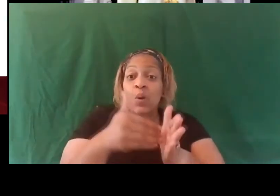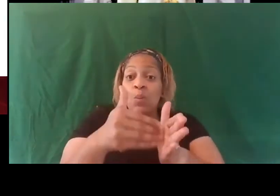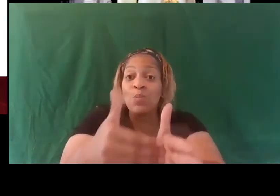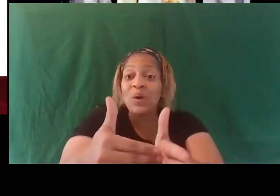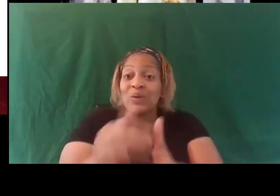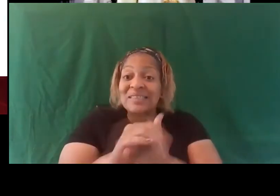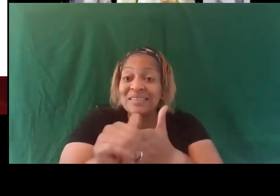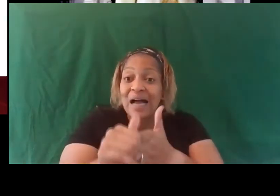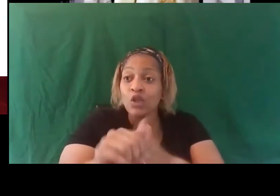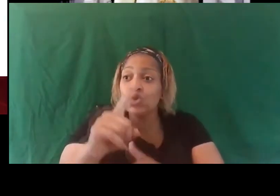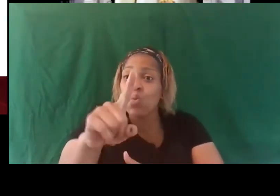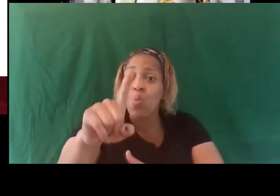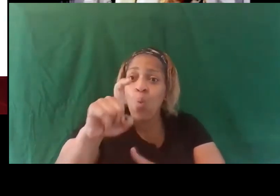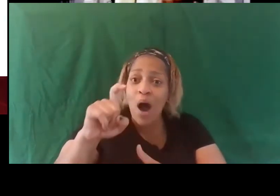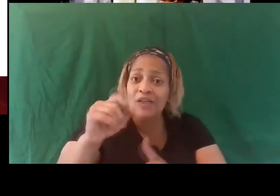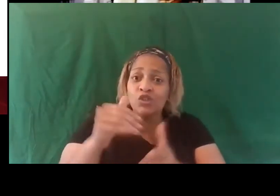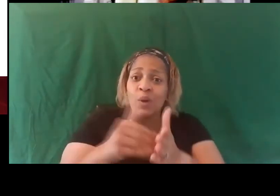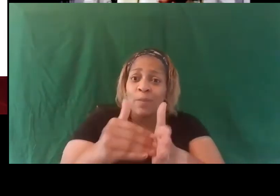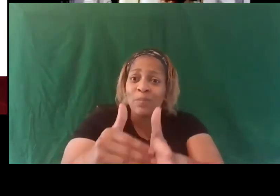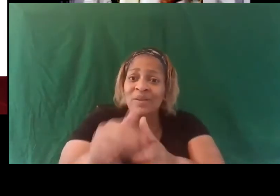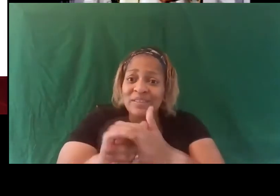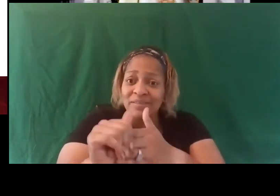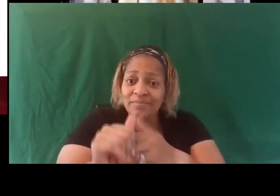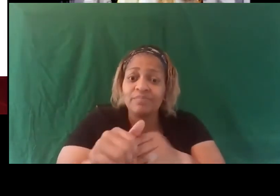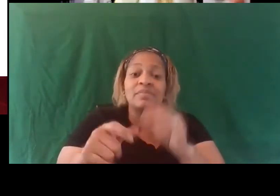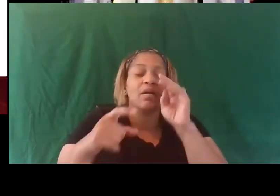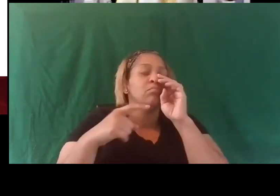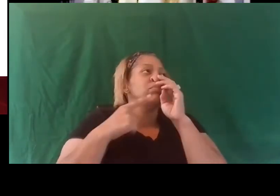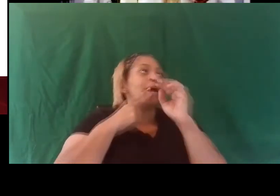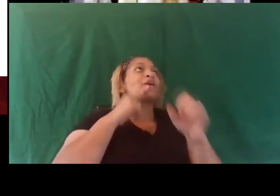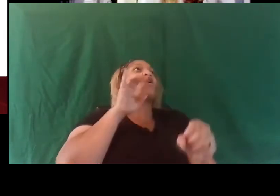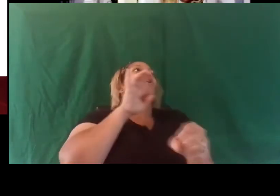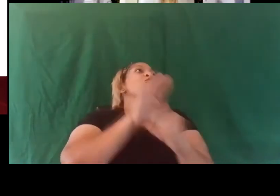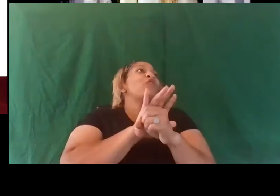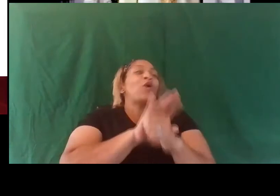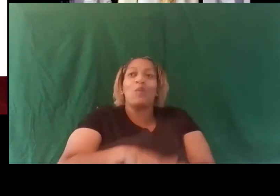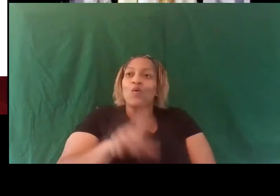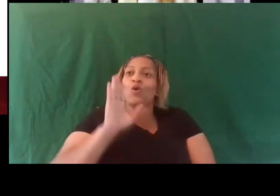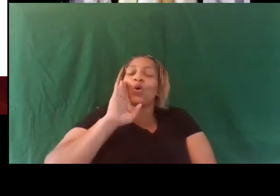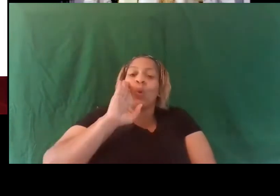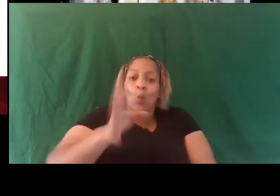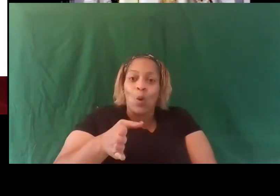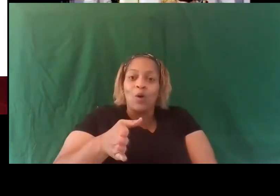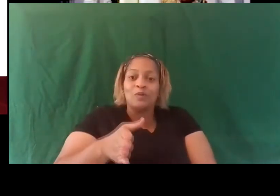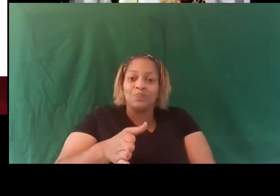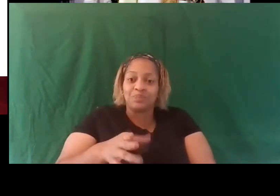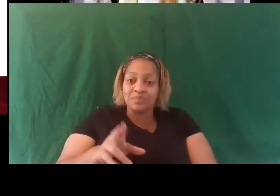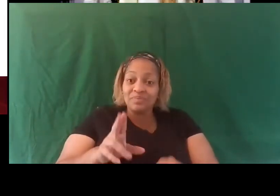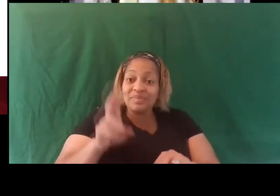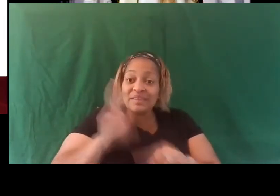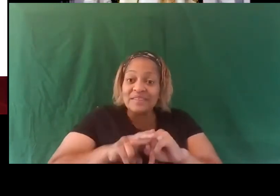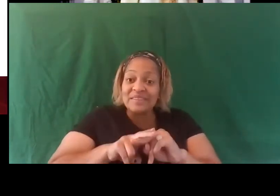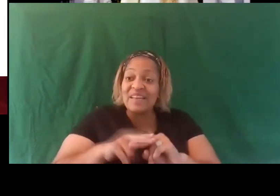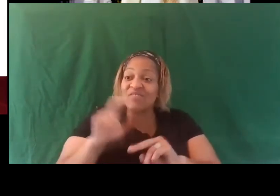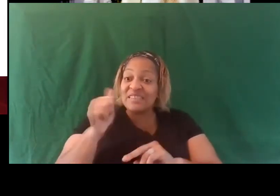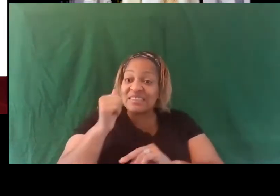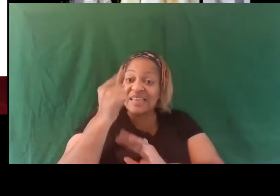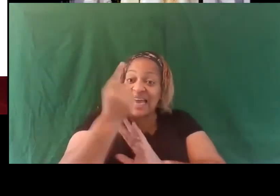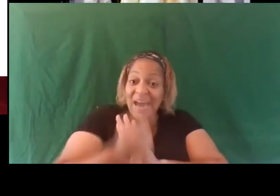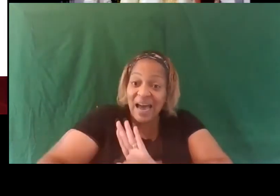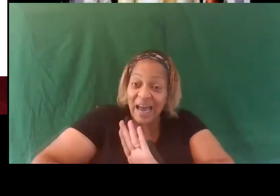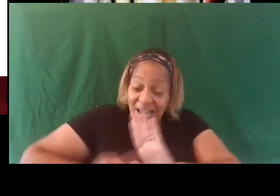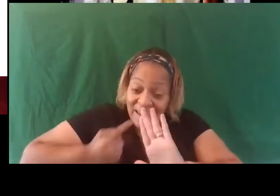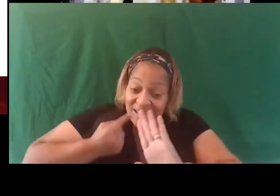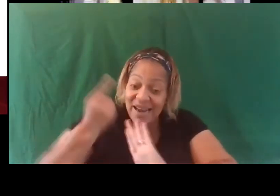million, I will guarantee you health and well-being at the end of the 10-hour meditation, would you